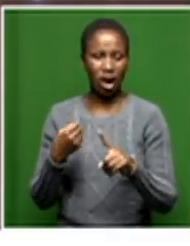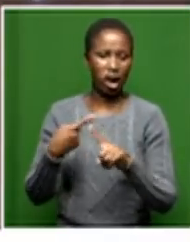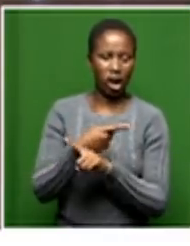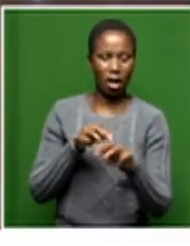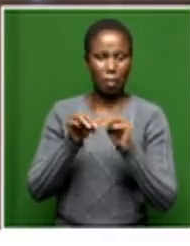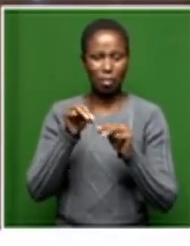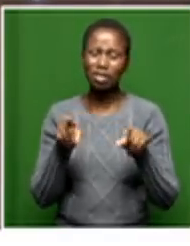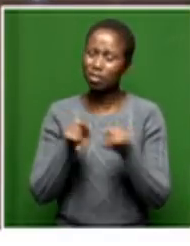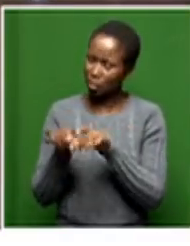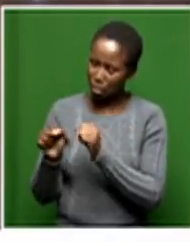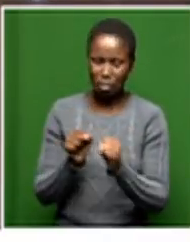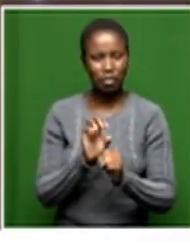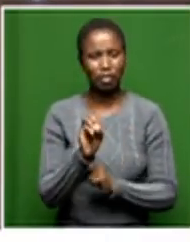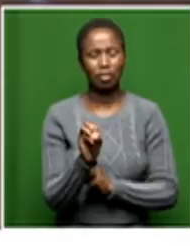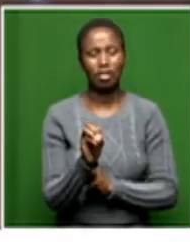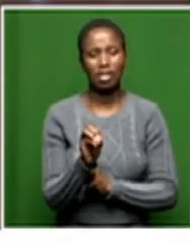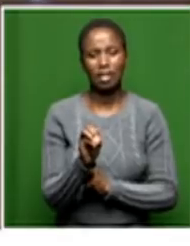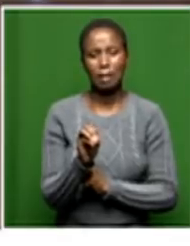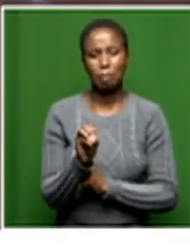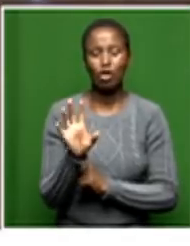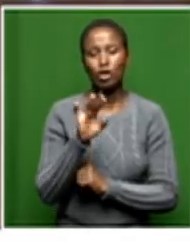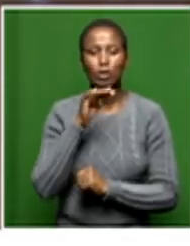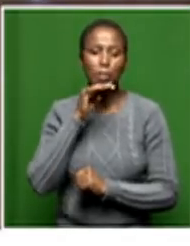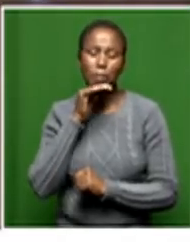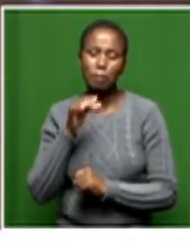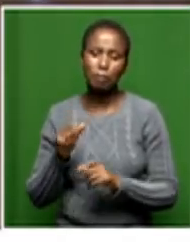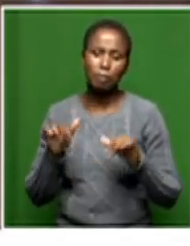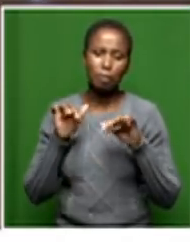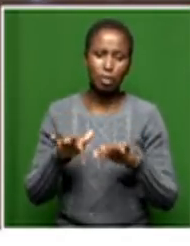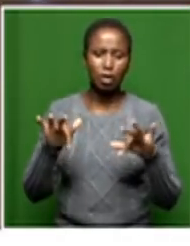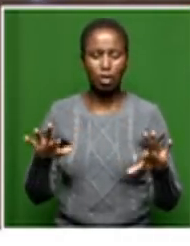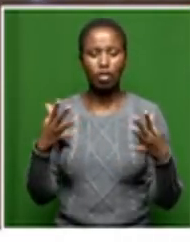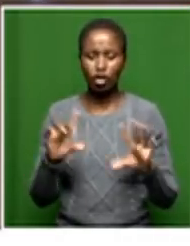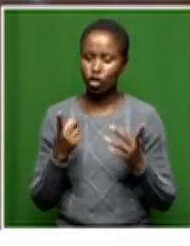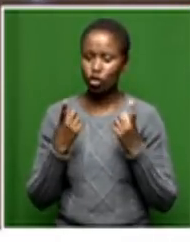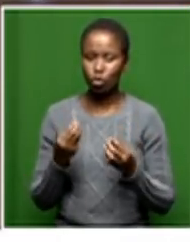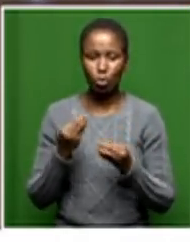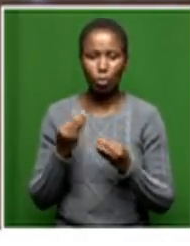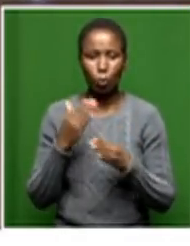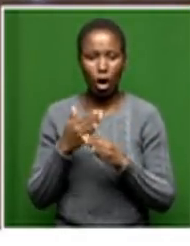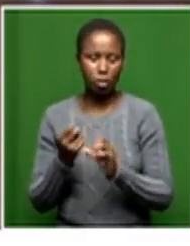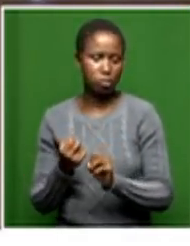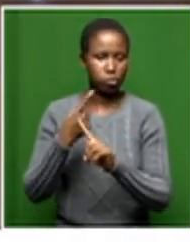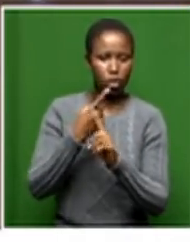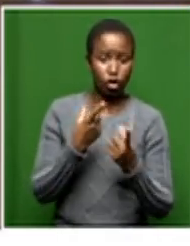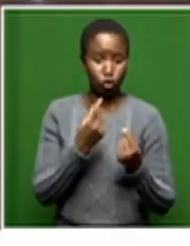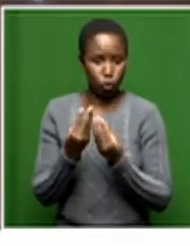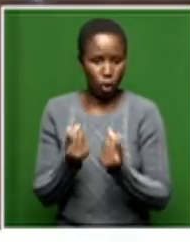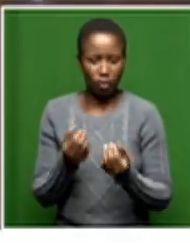So it's not as if people have woken up to malfeasance and they're doing something up.